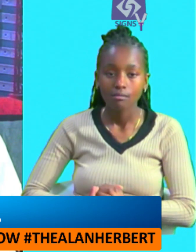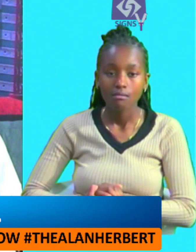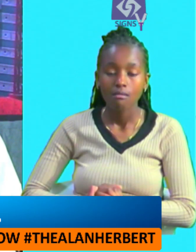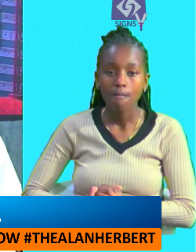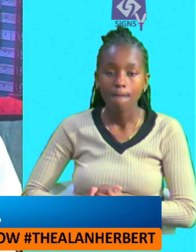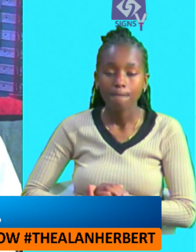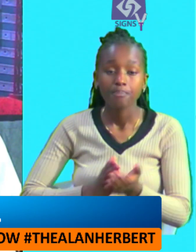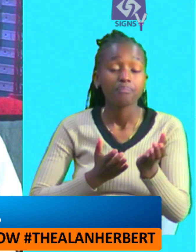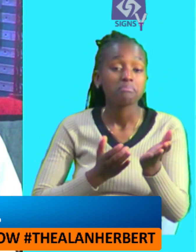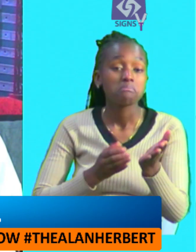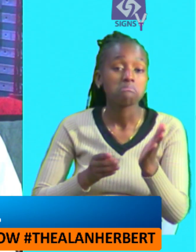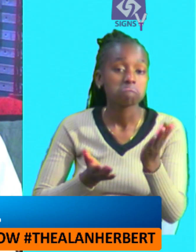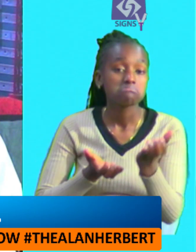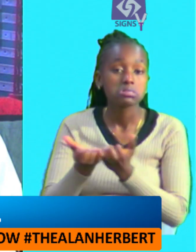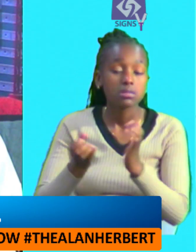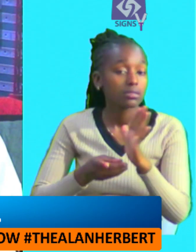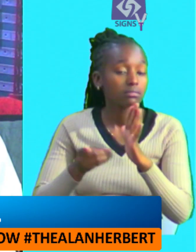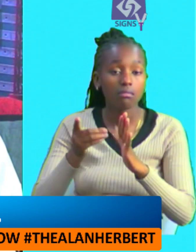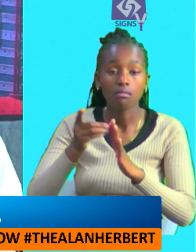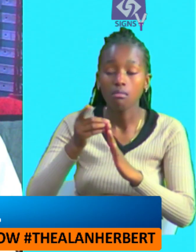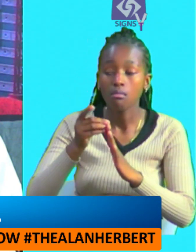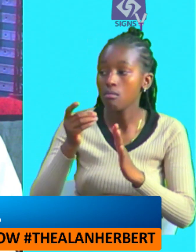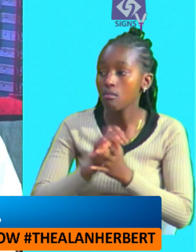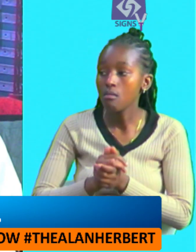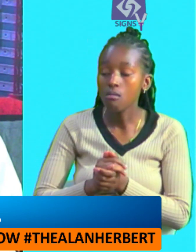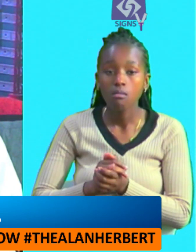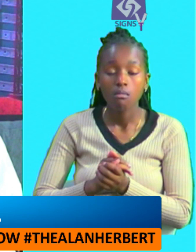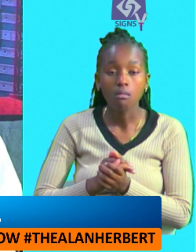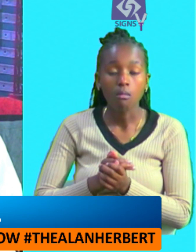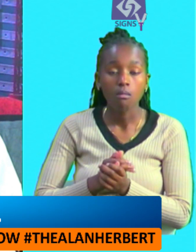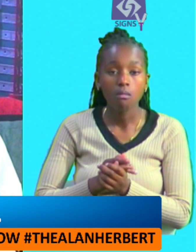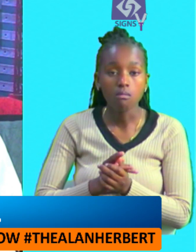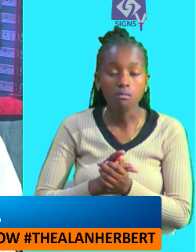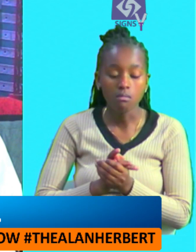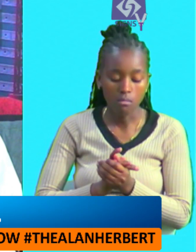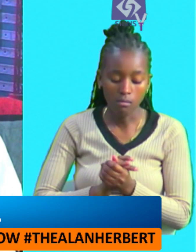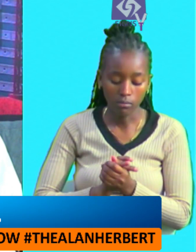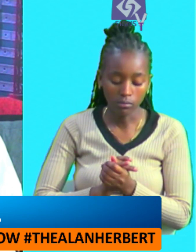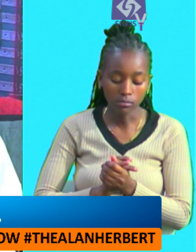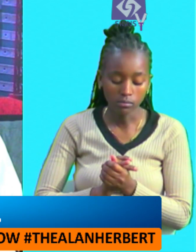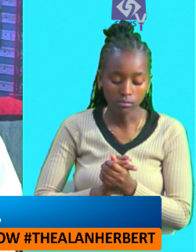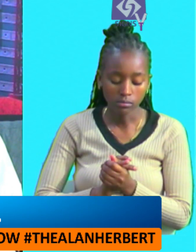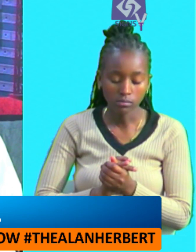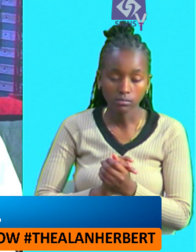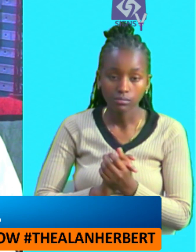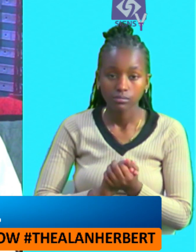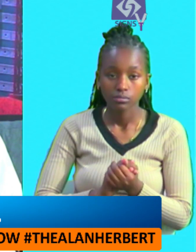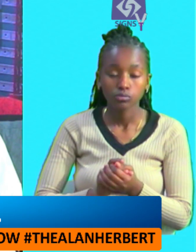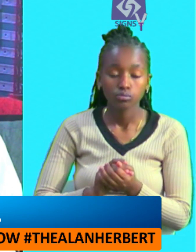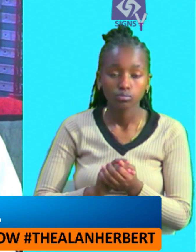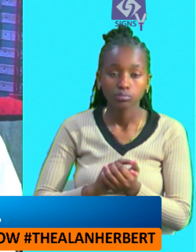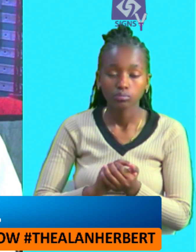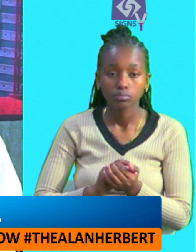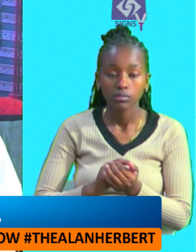hackers or people who search for hackers on the internet, when they looked deeper, they found different links to